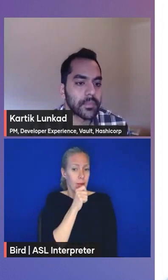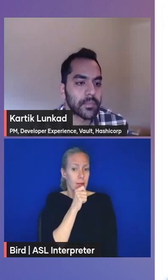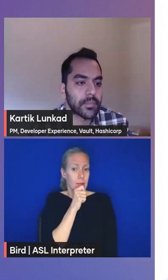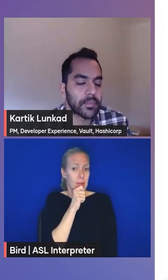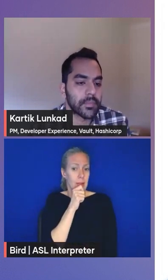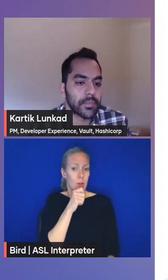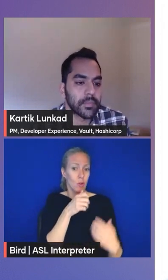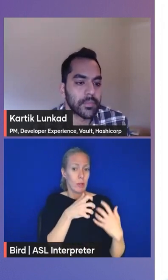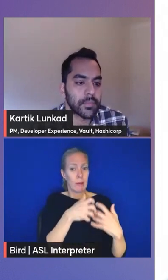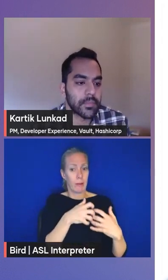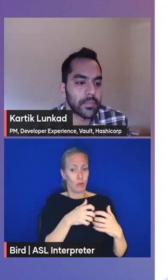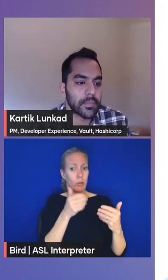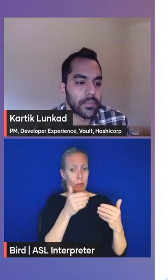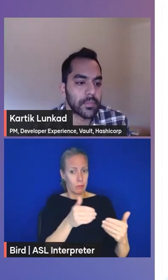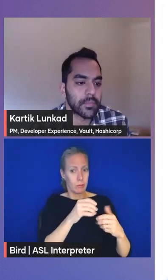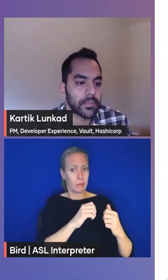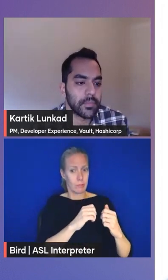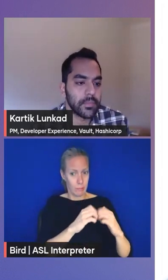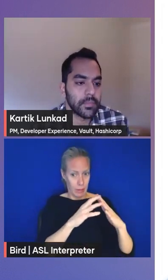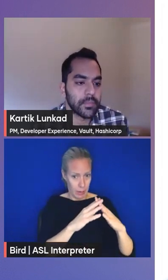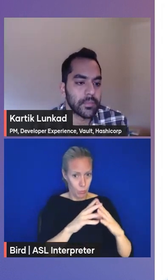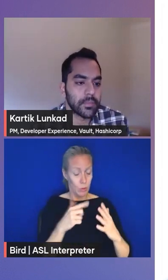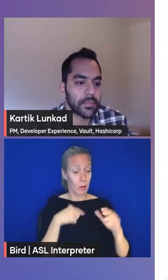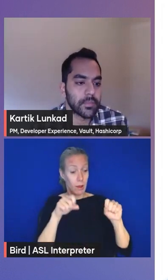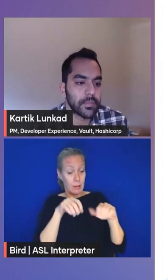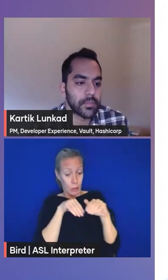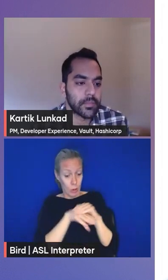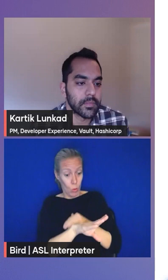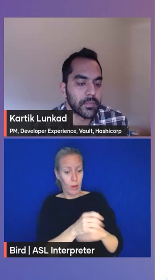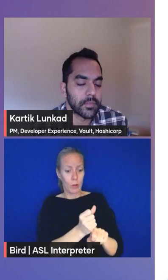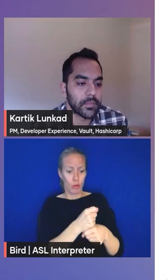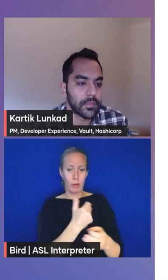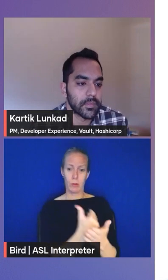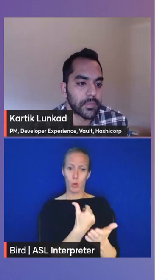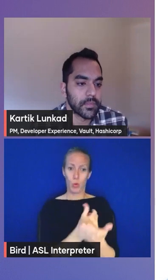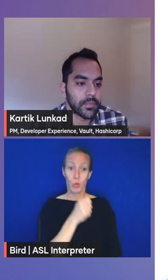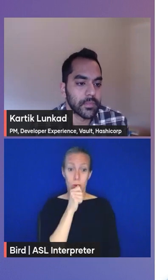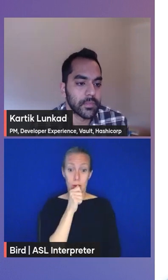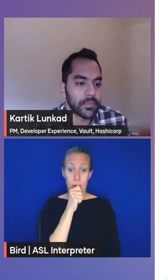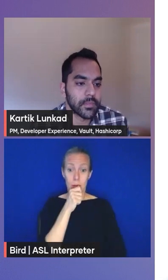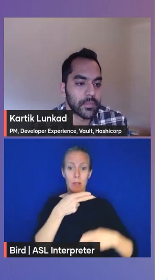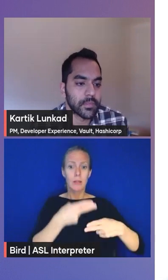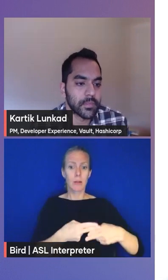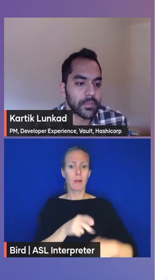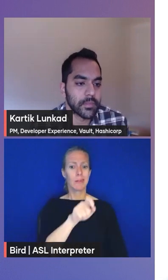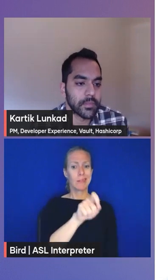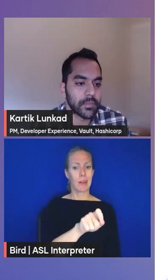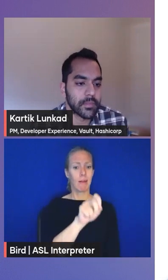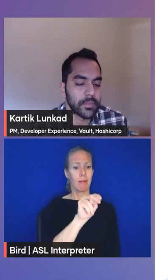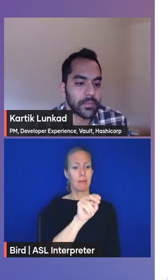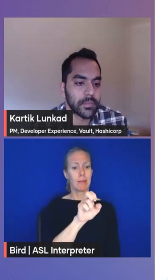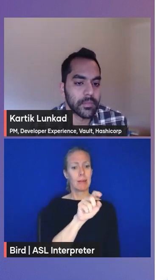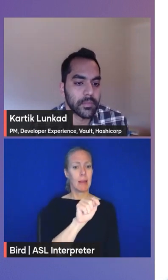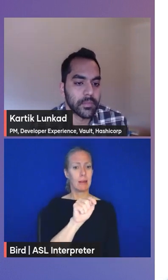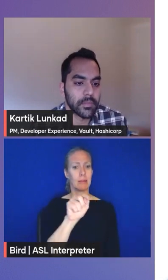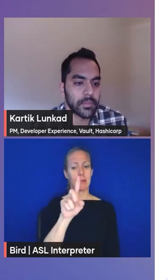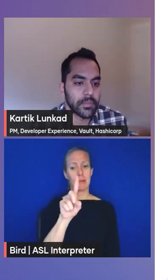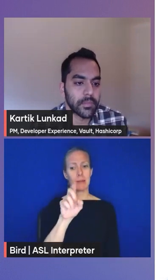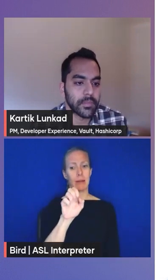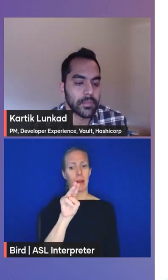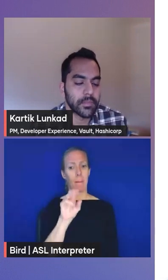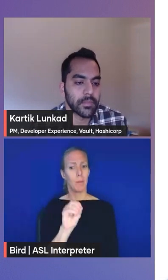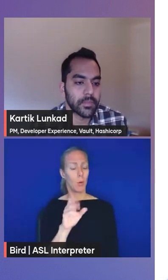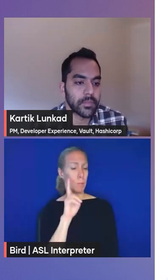go in and create a new secret. This is called .NET demo. Let's see if the